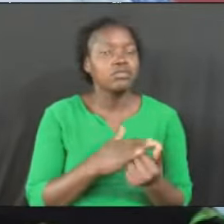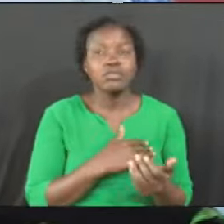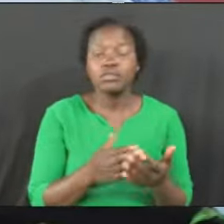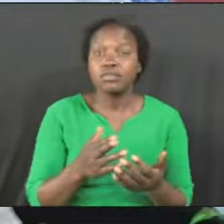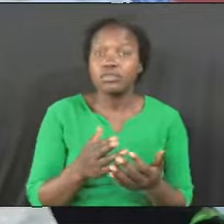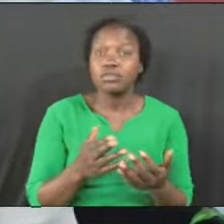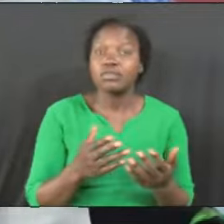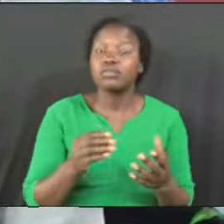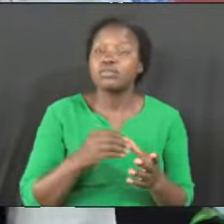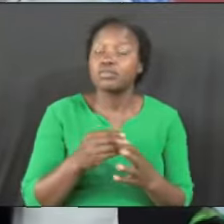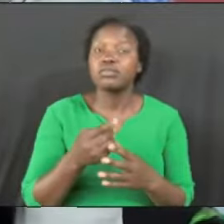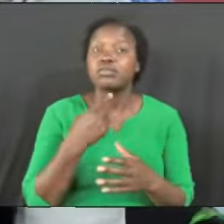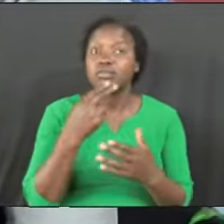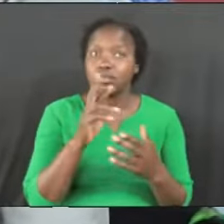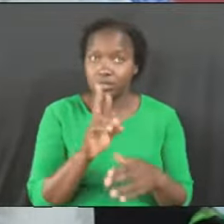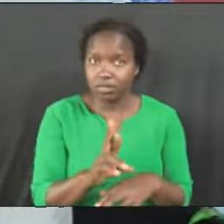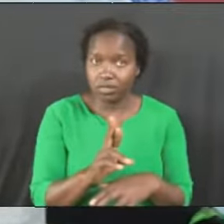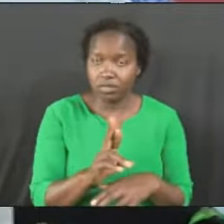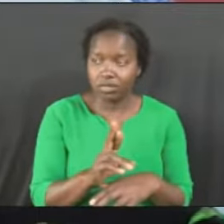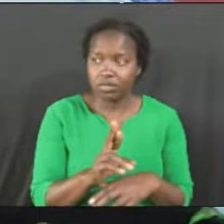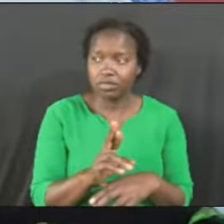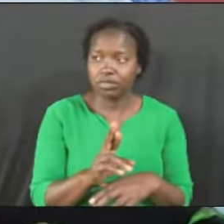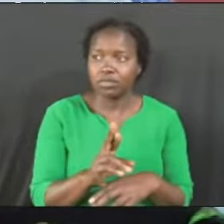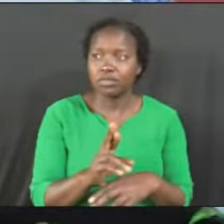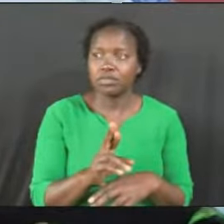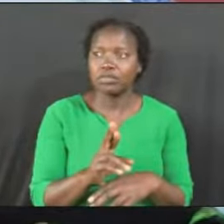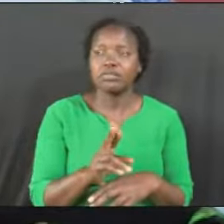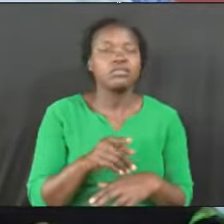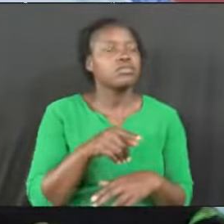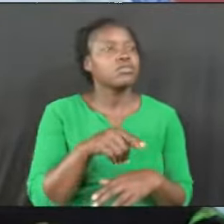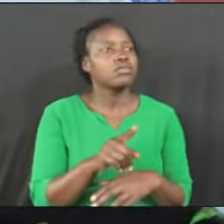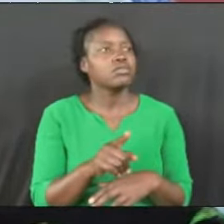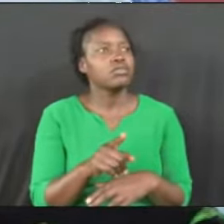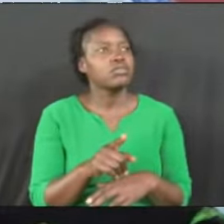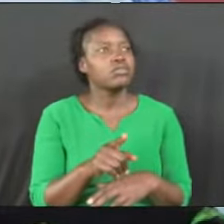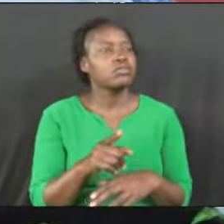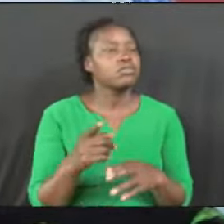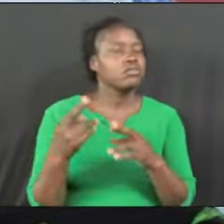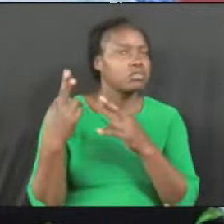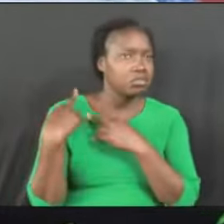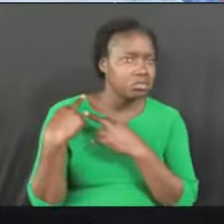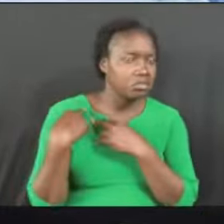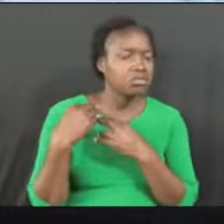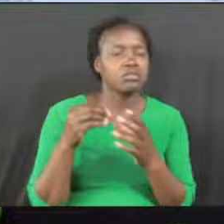are, no matter your role or your position,